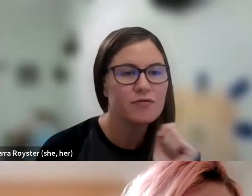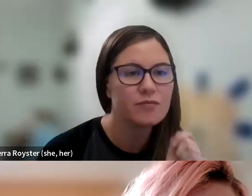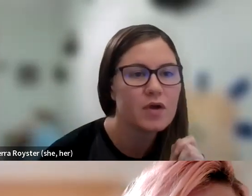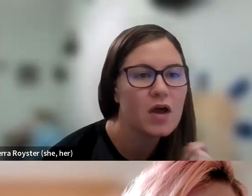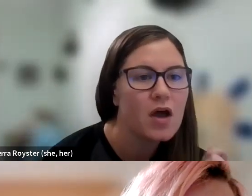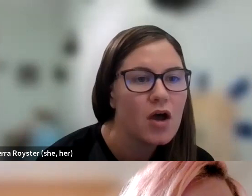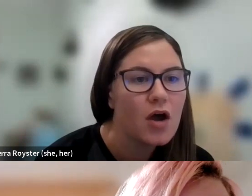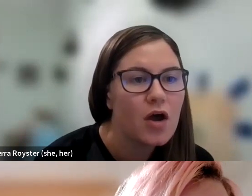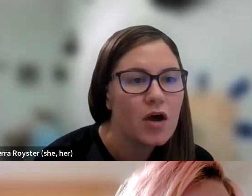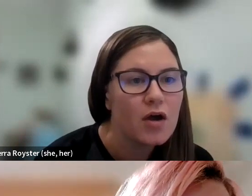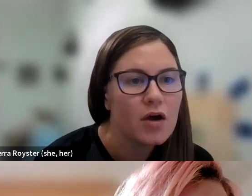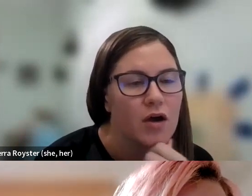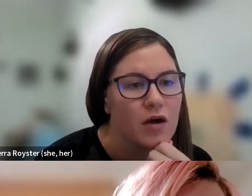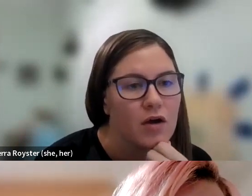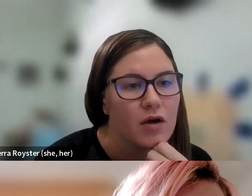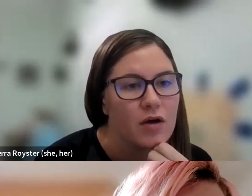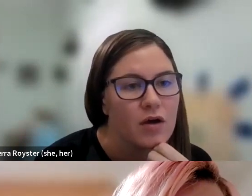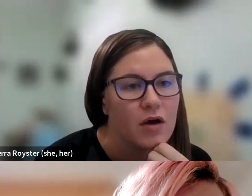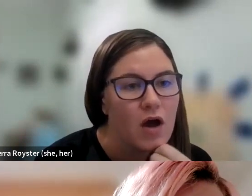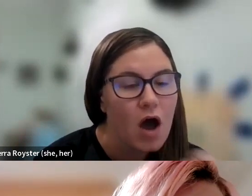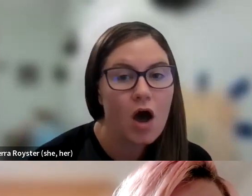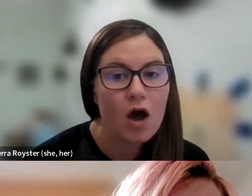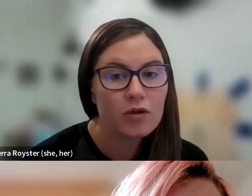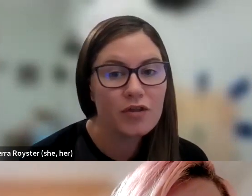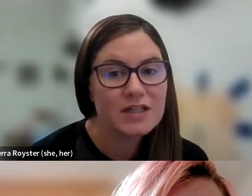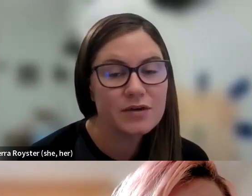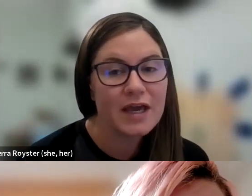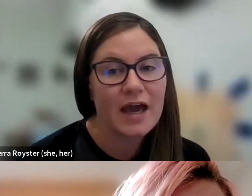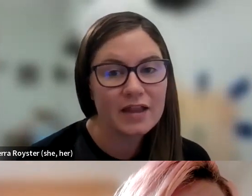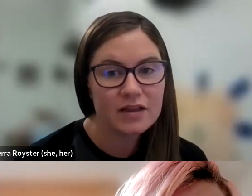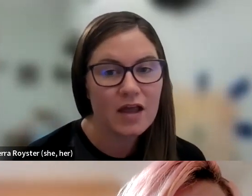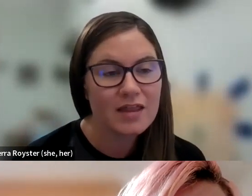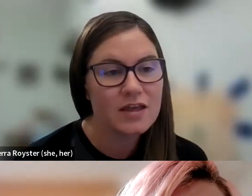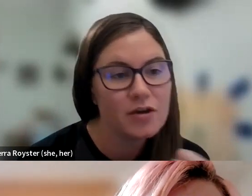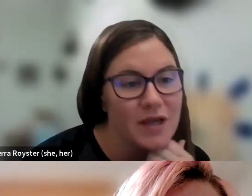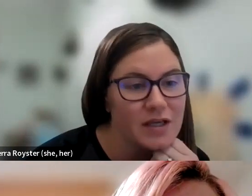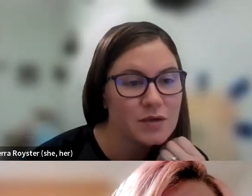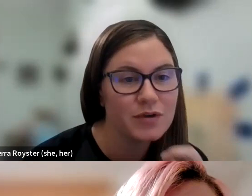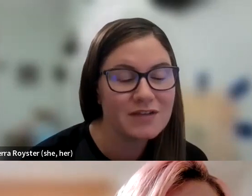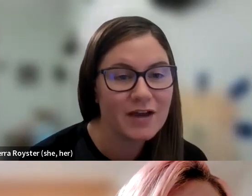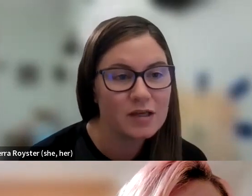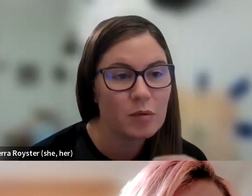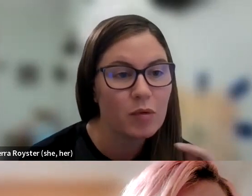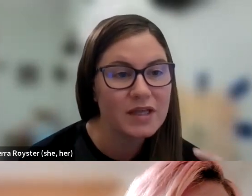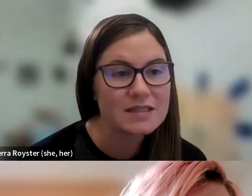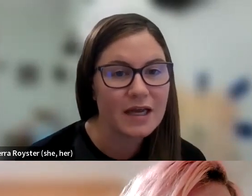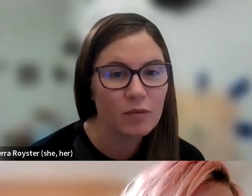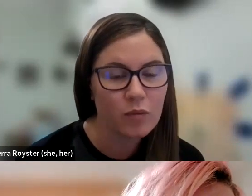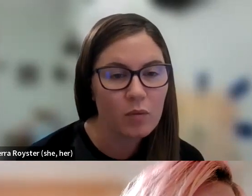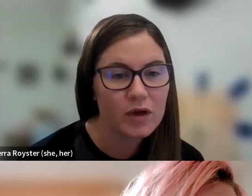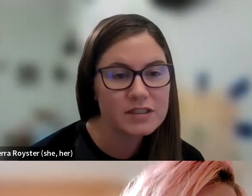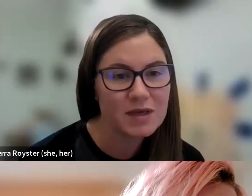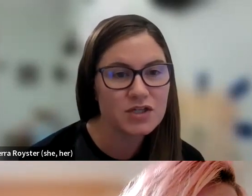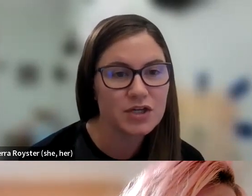think I'm a traitor. So you know what I'm saying? Sorry, I'm talking Oh too no, much. that's okay. I I think you're making some really valuable points, and